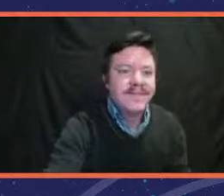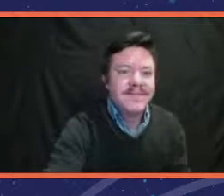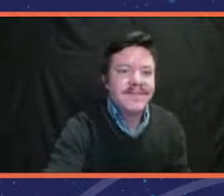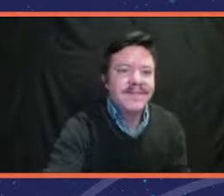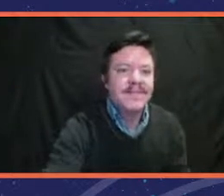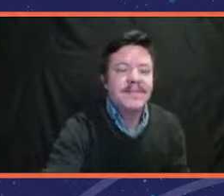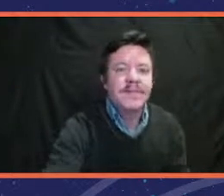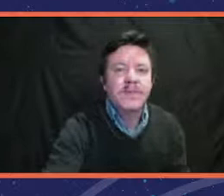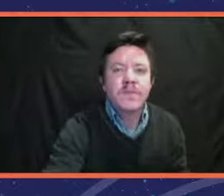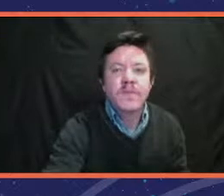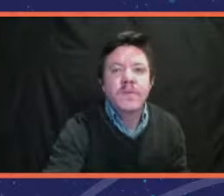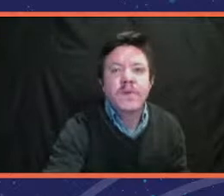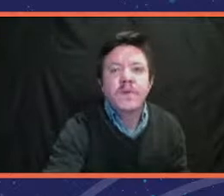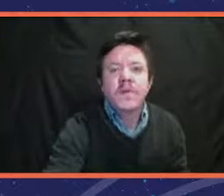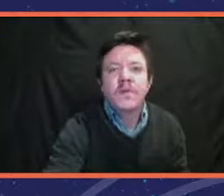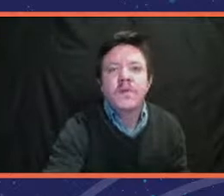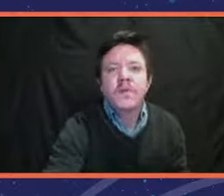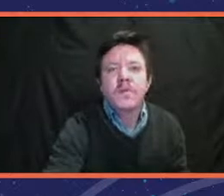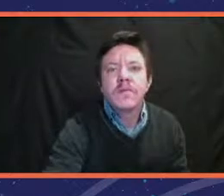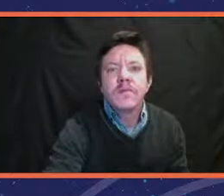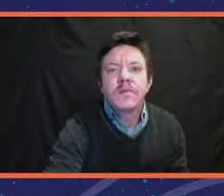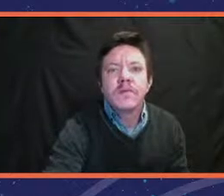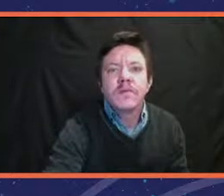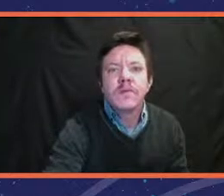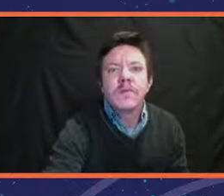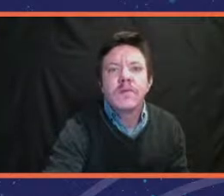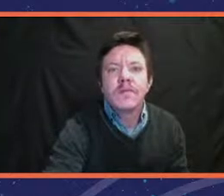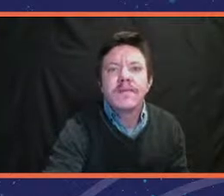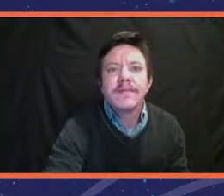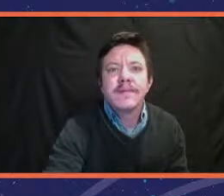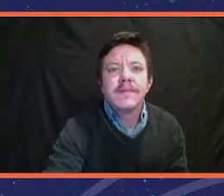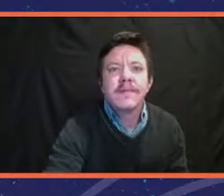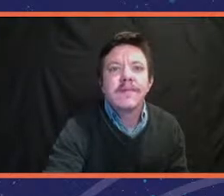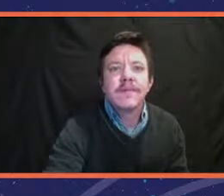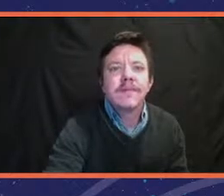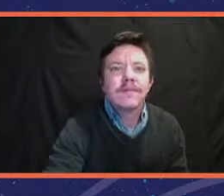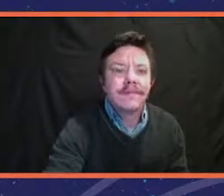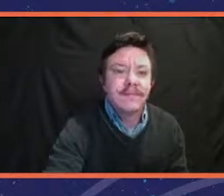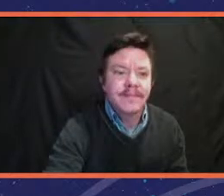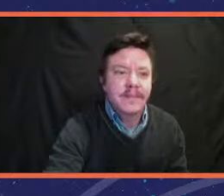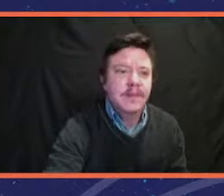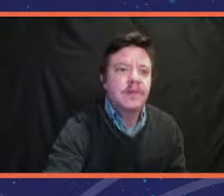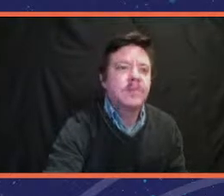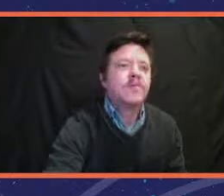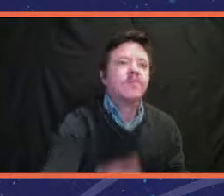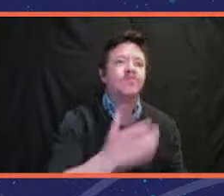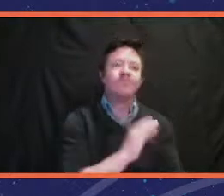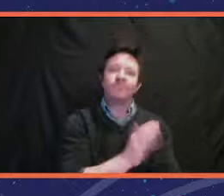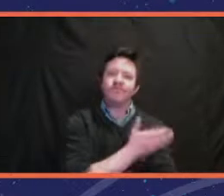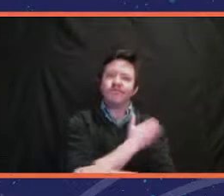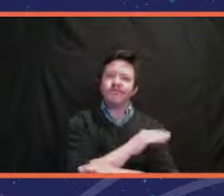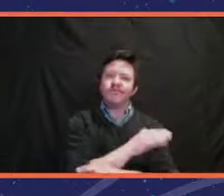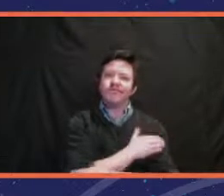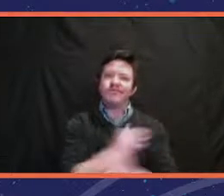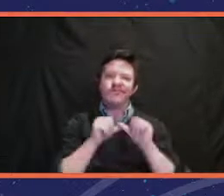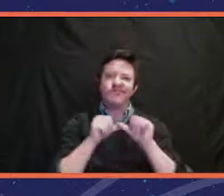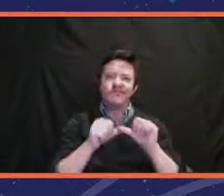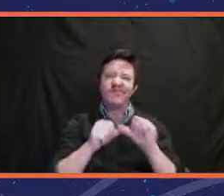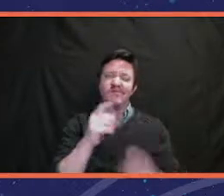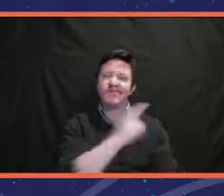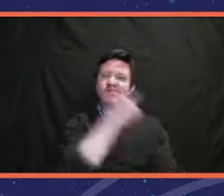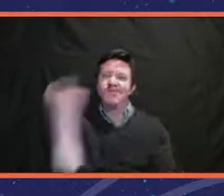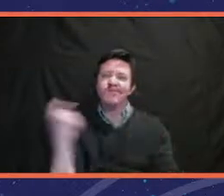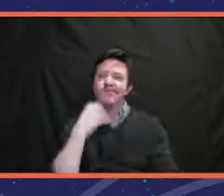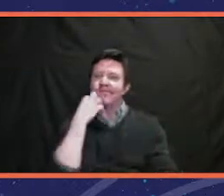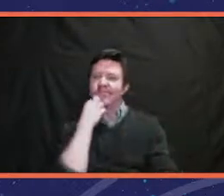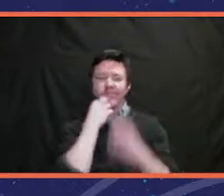In the cradle of humanity, my black imagination can never reach capacity. Fact is, black is so rich, it's impossible to mess with. That's why I'm